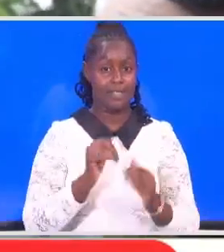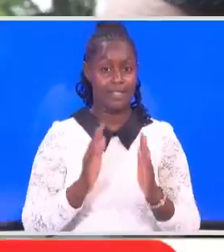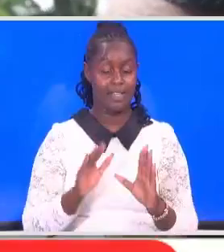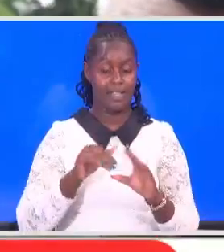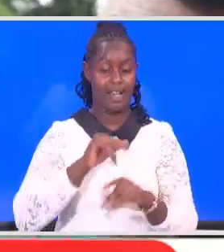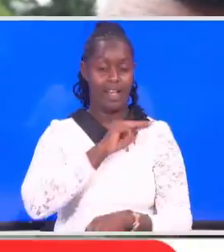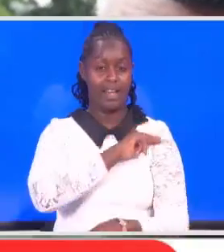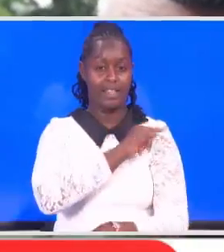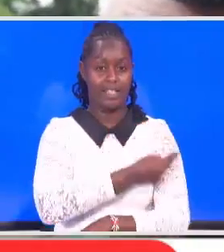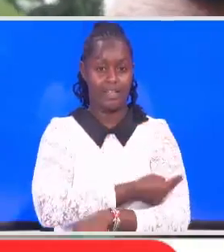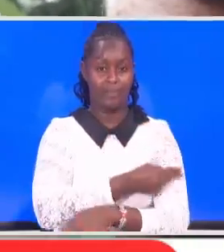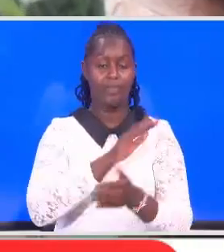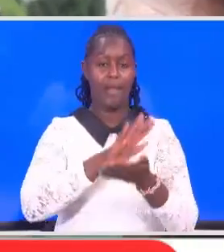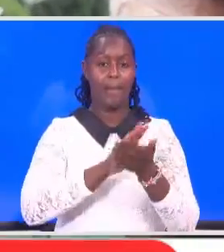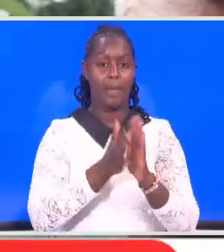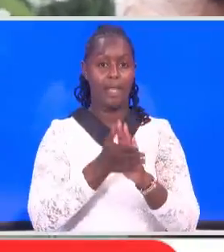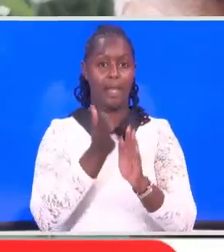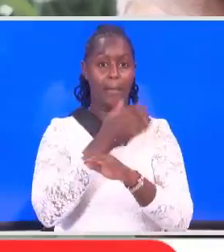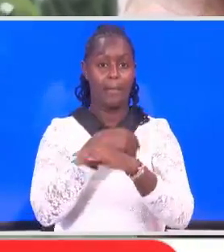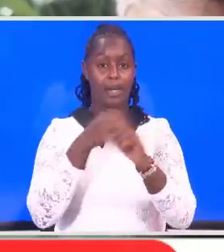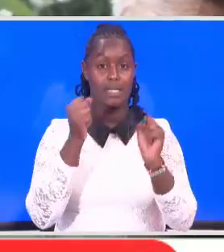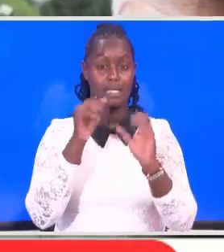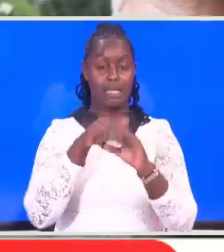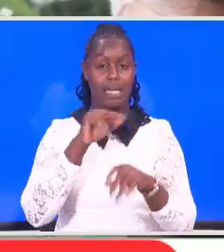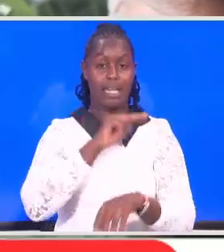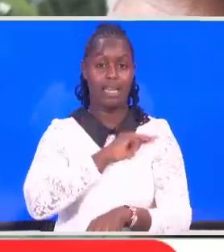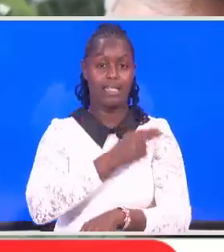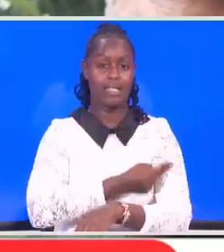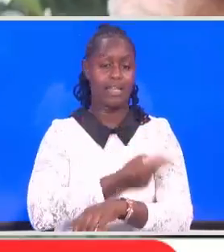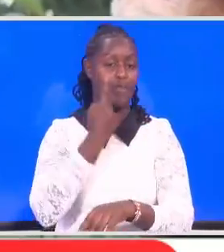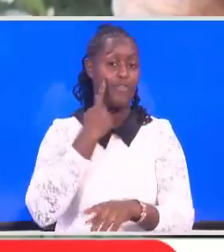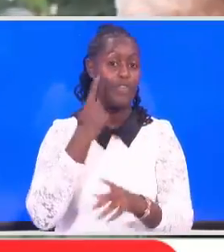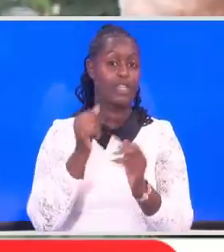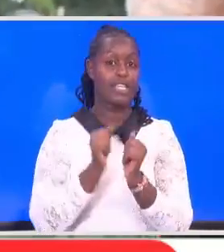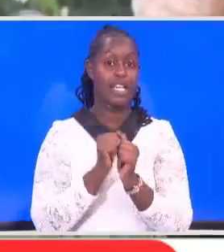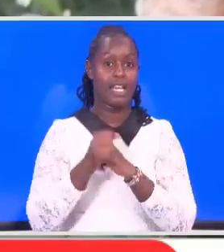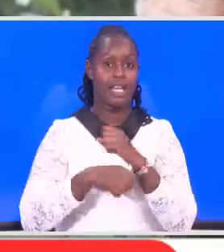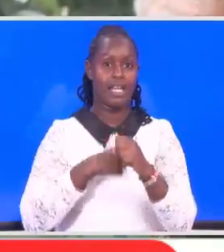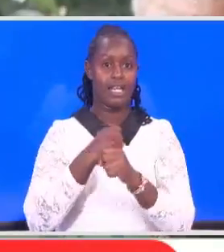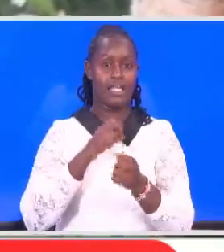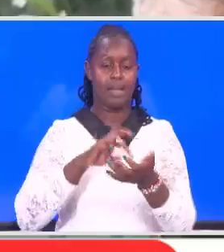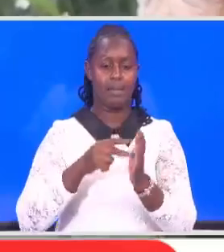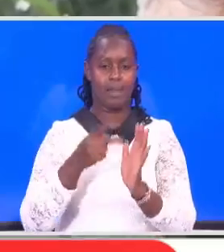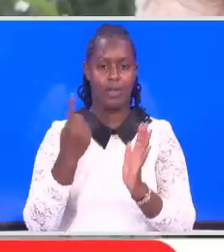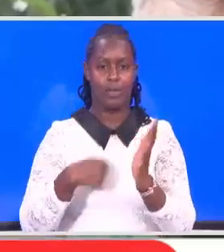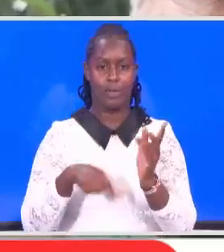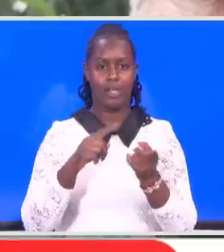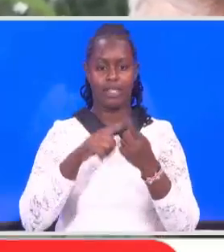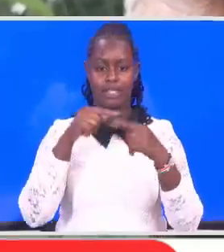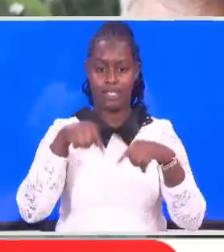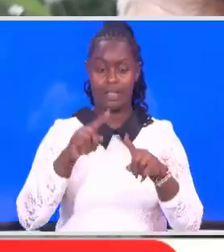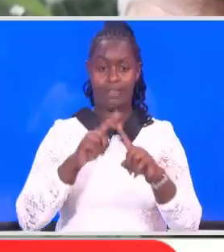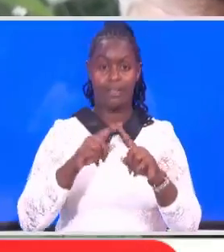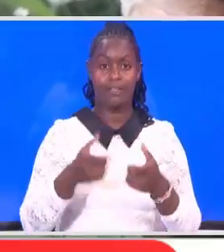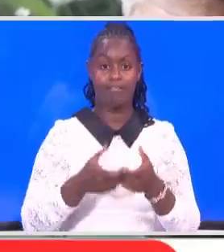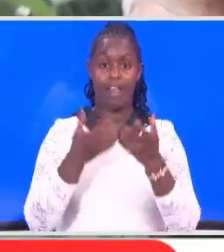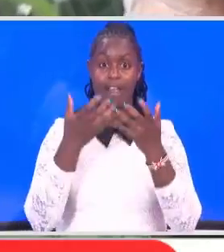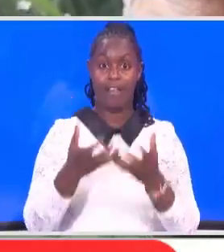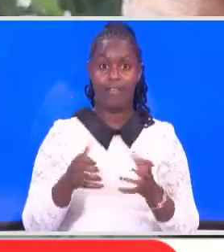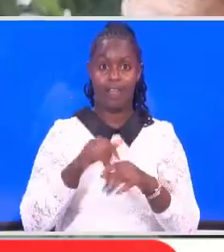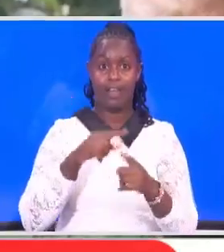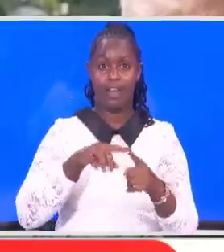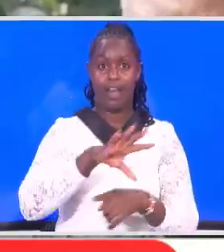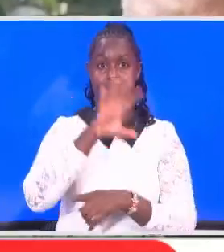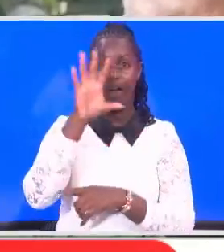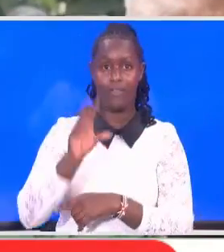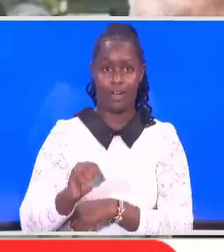a president in Nigeria going for 10 years. So he is not just a dwarf in African continent. Together with that, I have